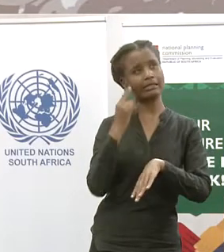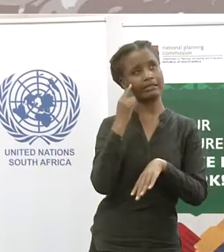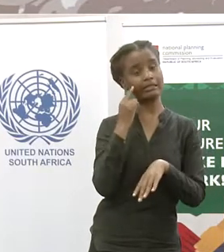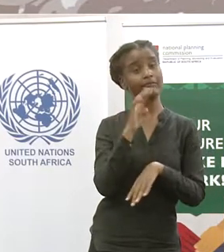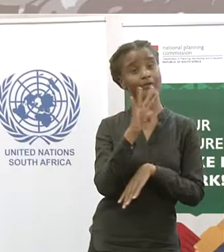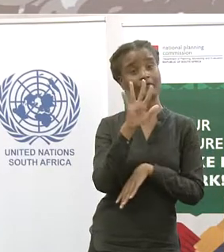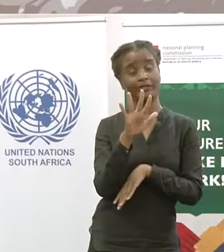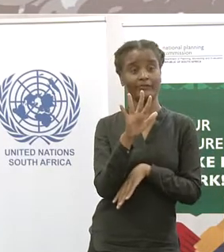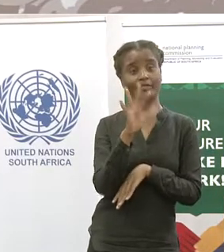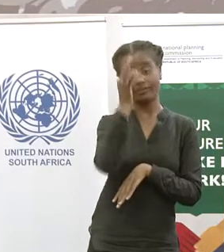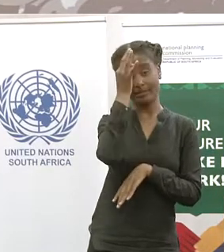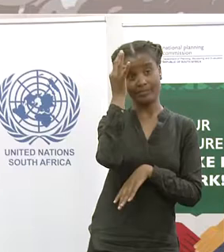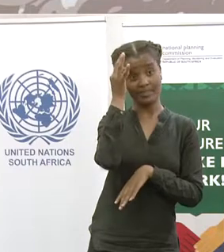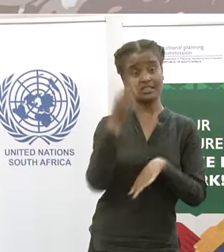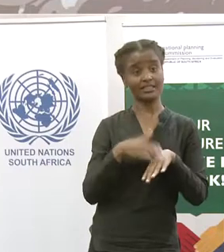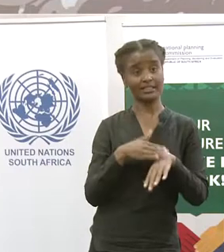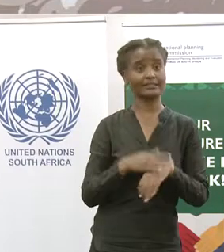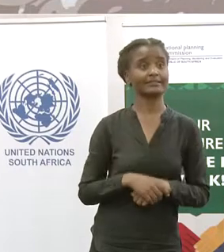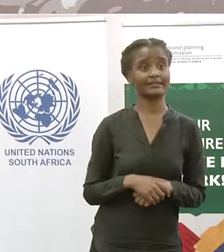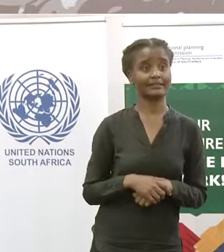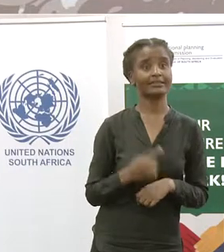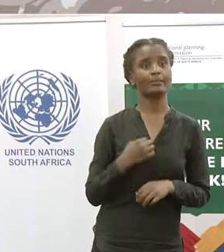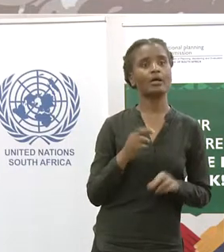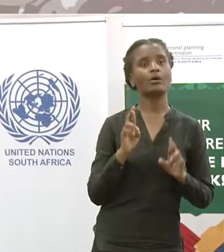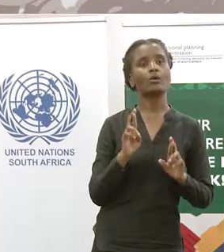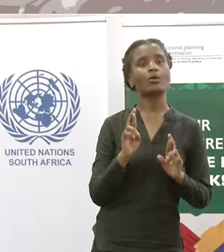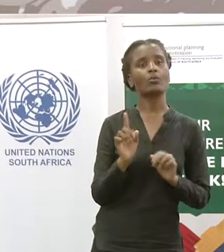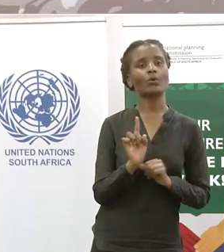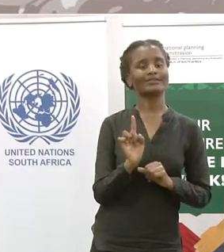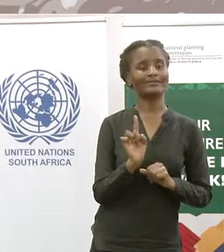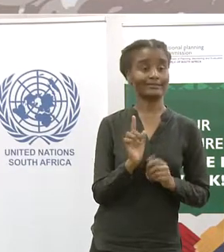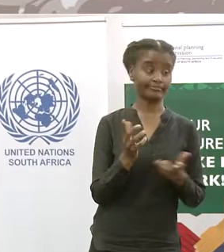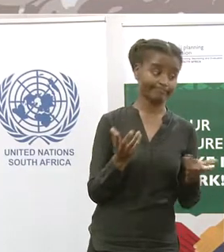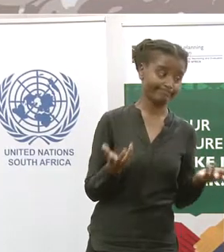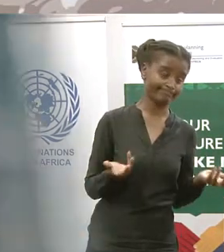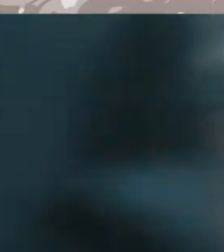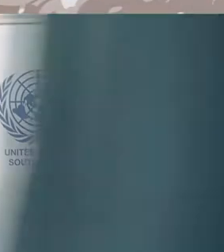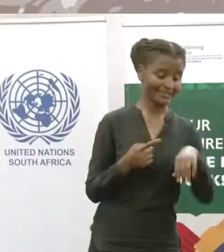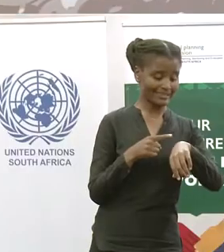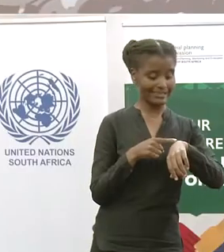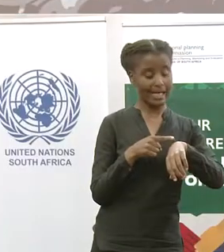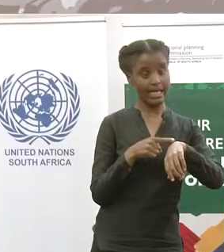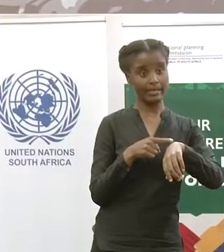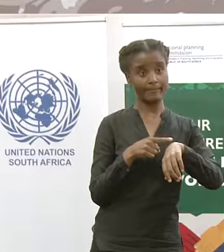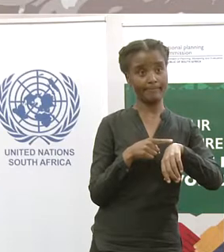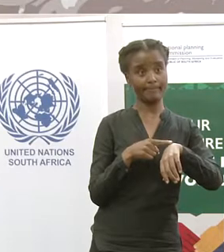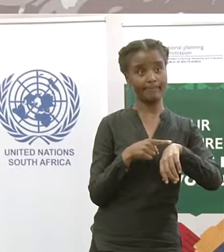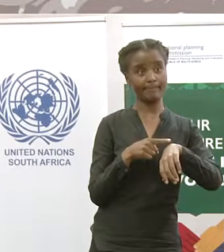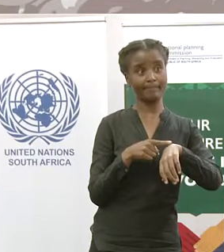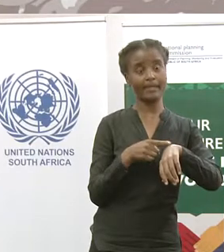minutes. I am hoping that the constraints of time are not going